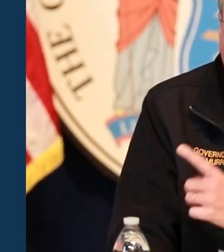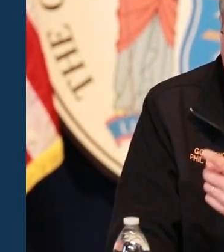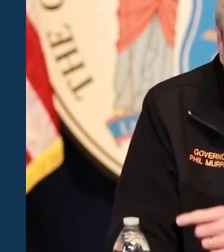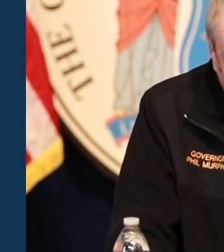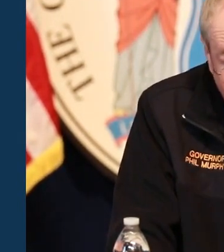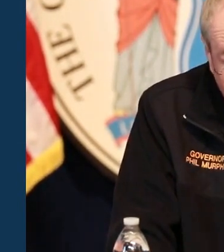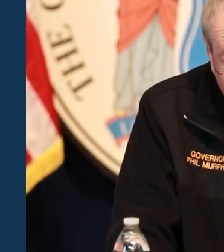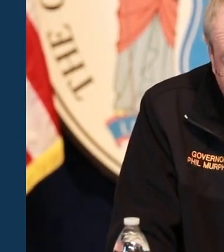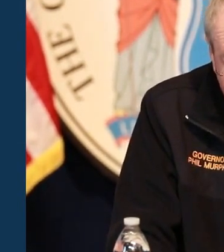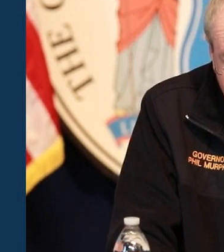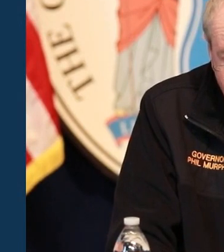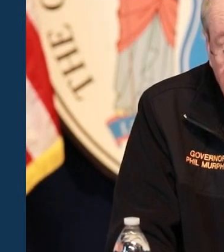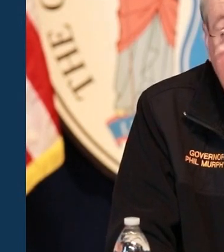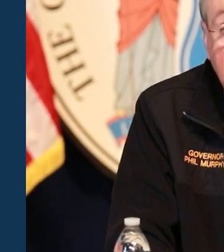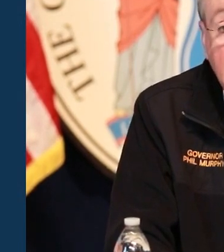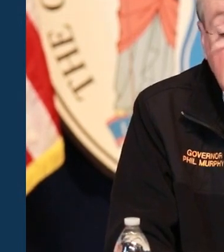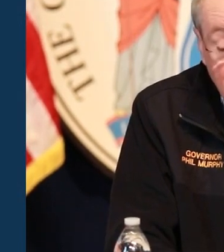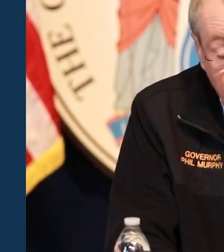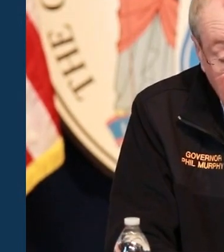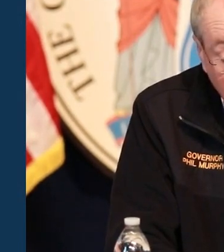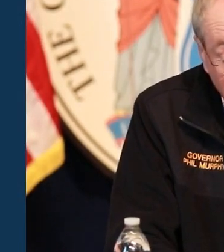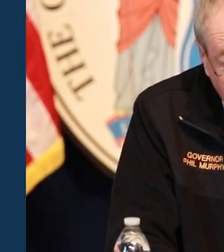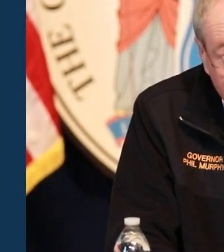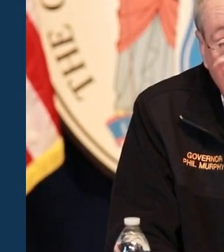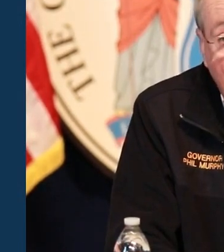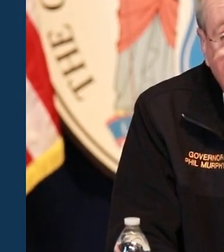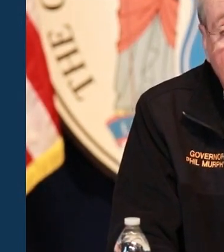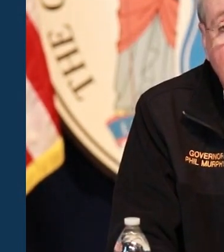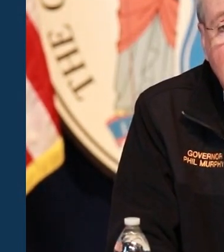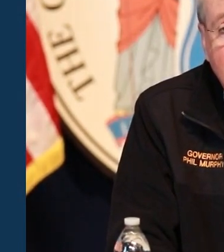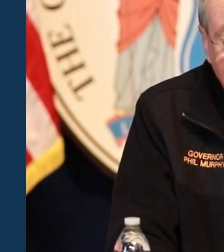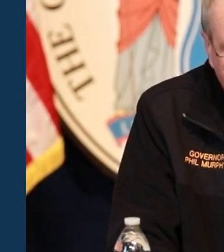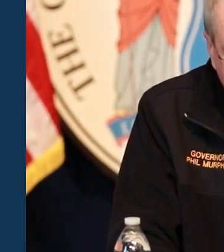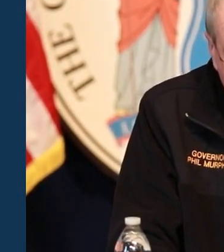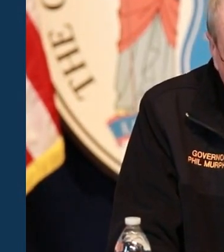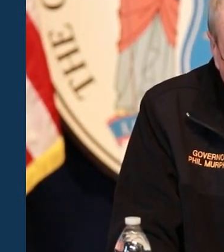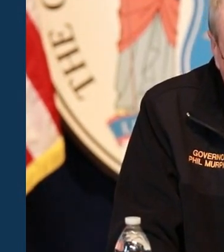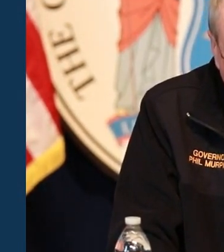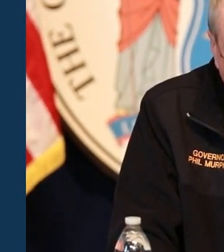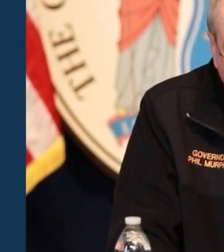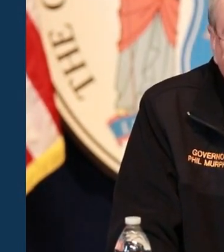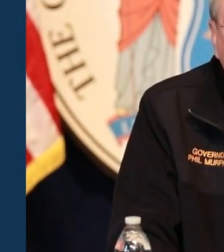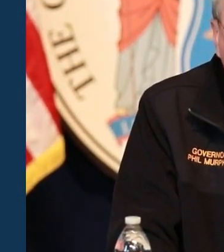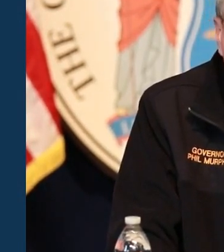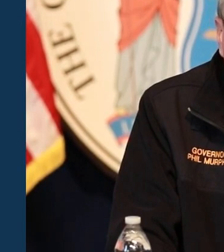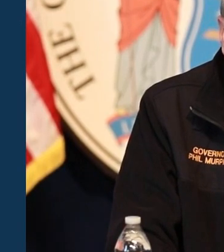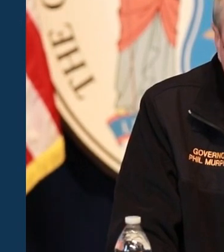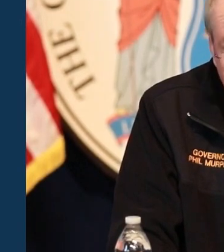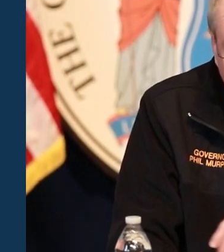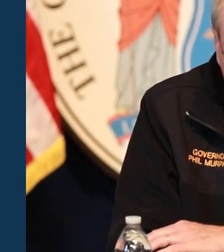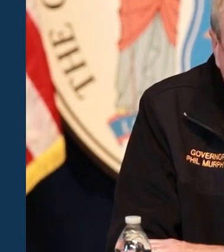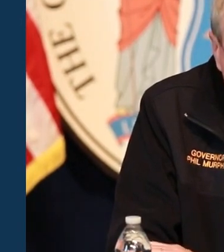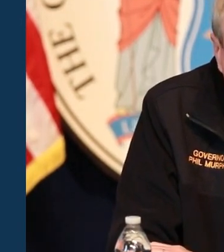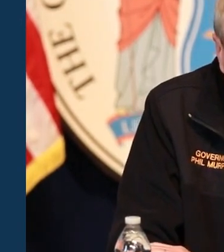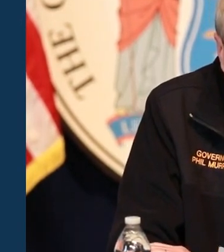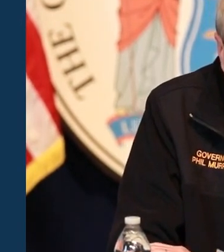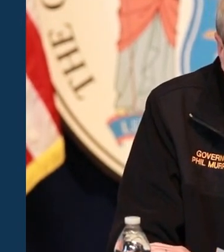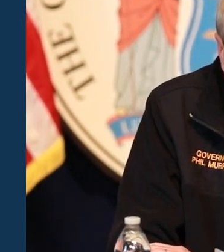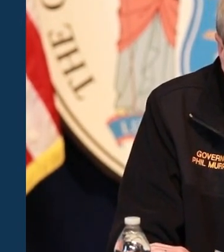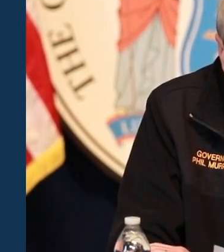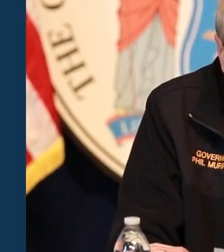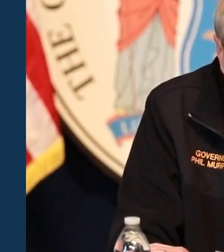Center and the Hoboken Fire Department can have a place to rest and recharge. So thank you to everyone at Stevens